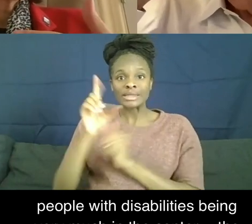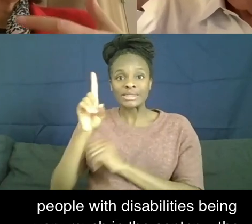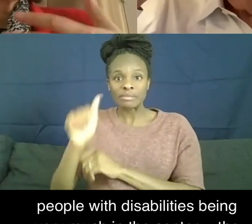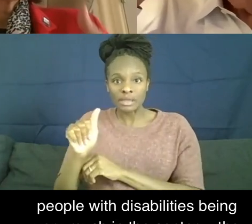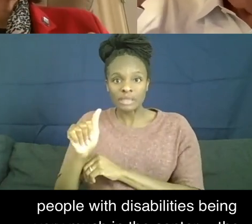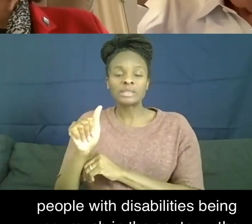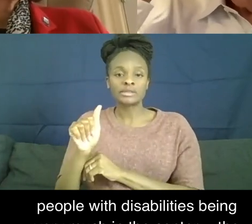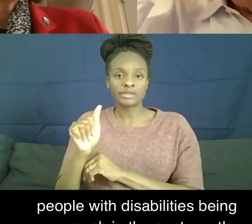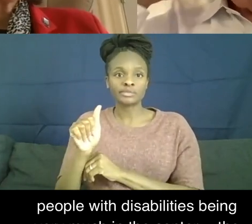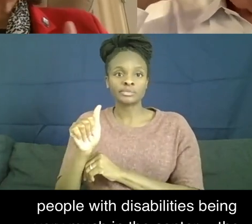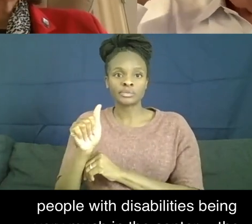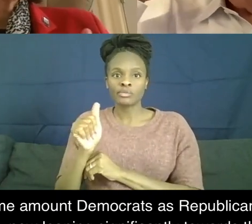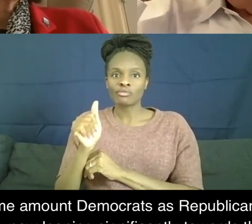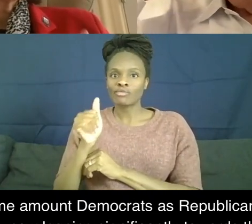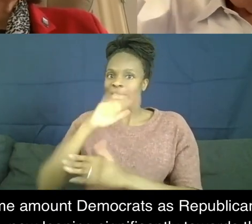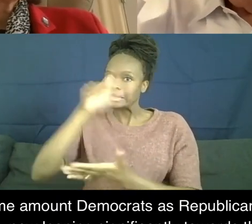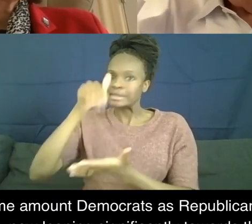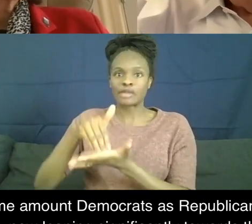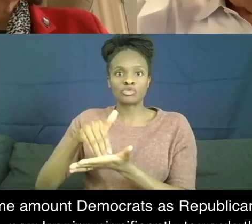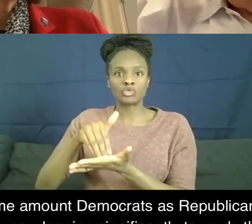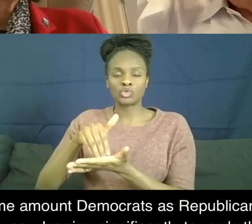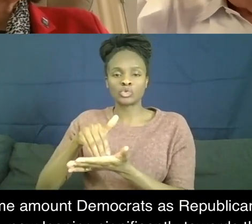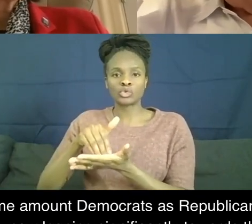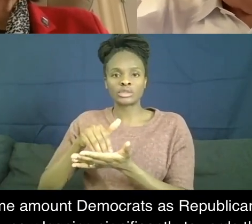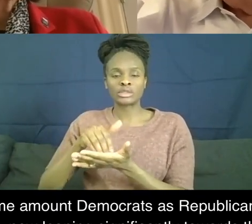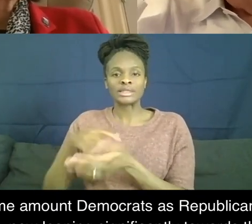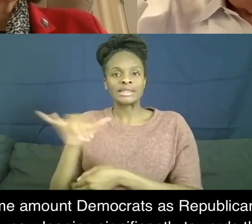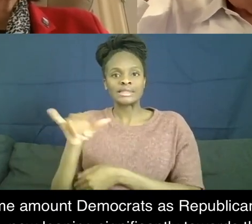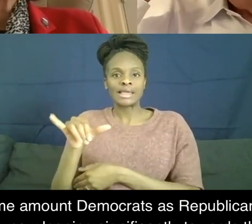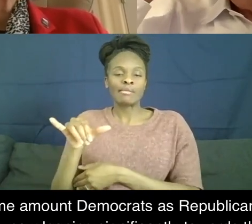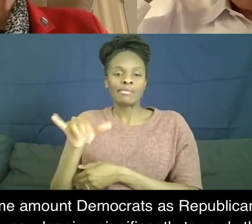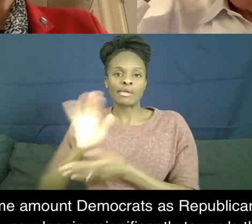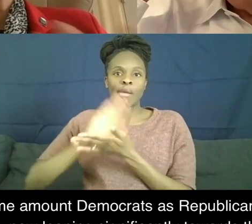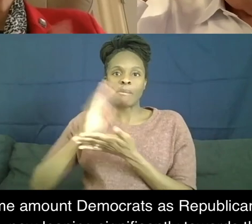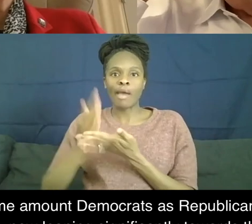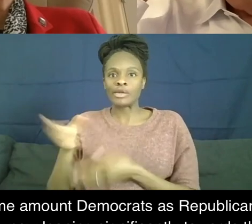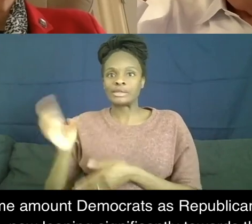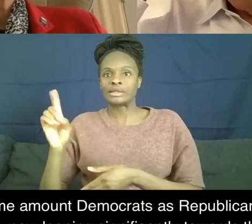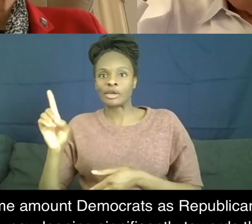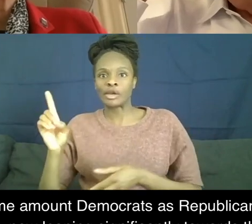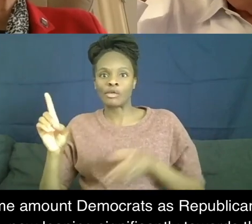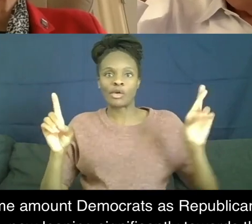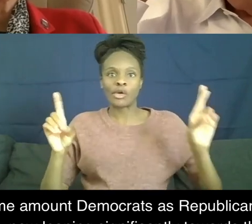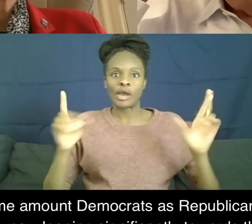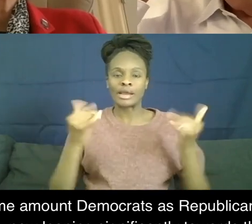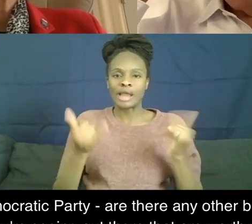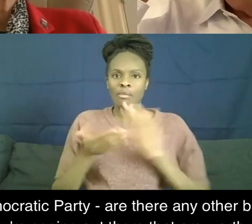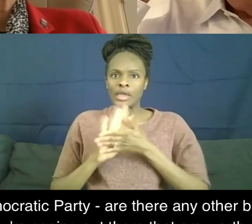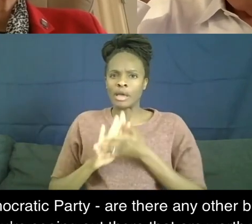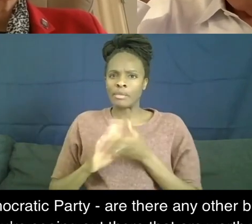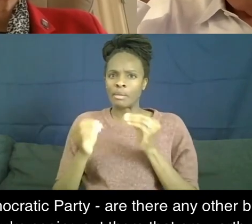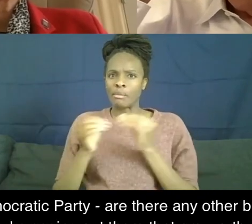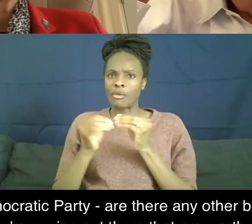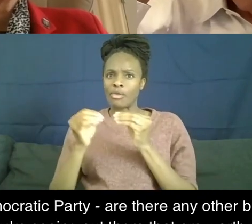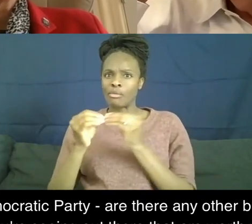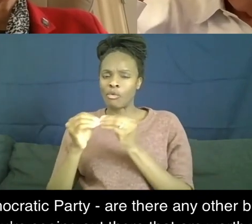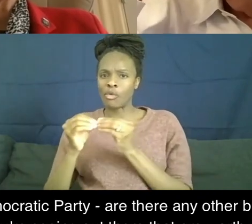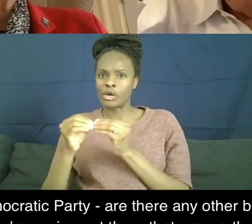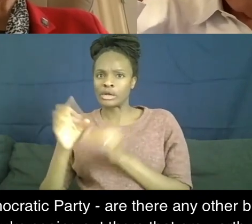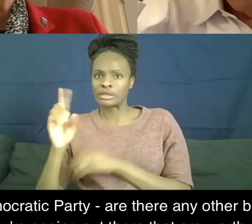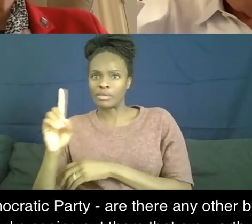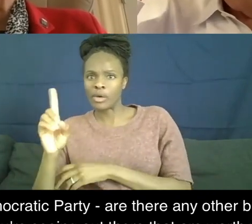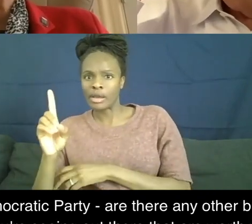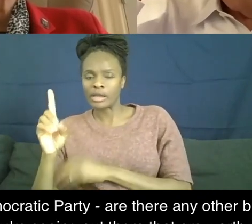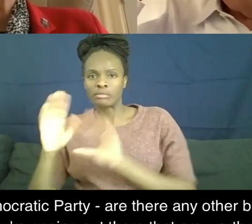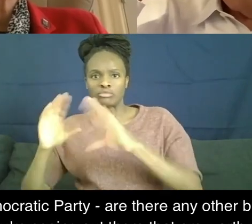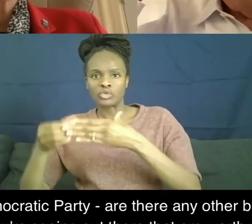much, uh, in the center, you know, the same amount, uh, Democrats as Republicans to now leaning significantly towards the Democratic Party. Are there